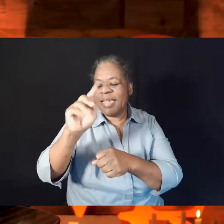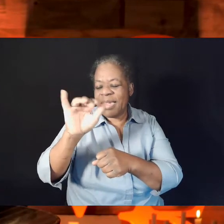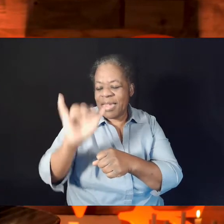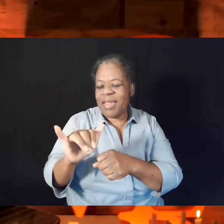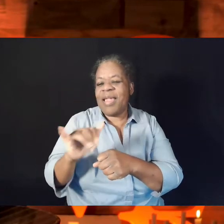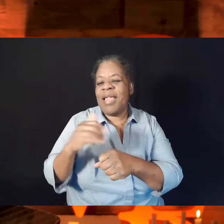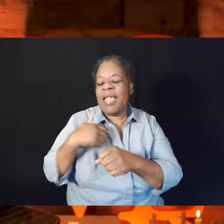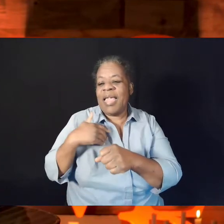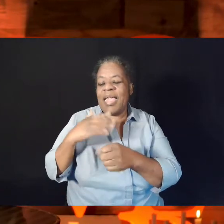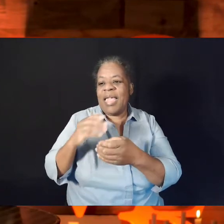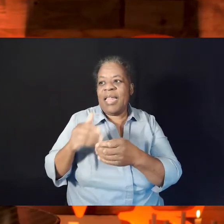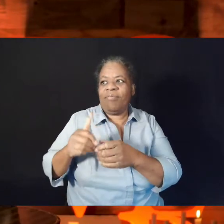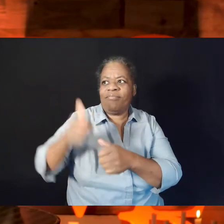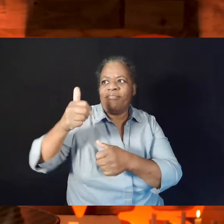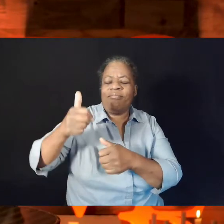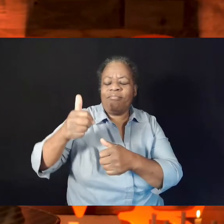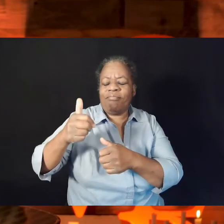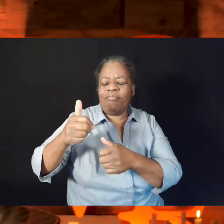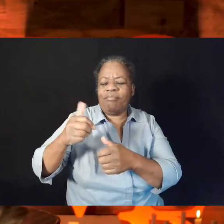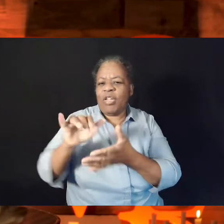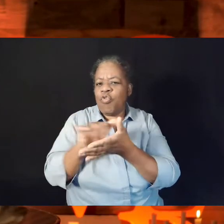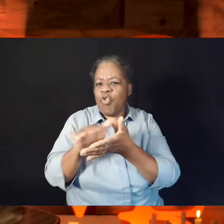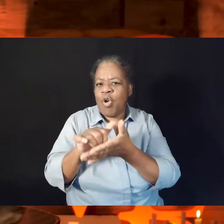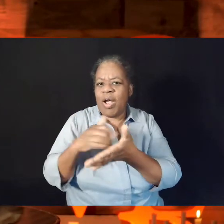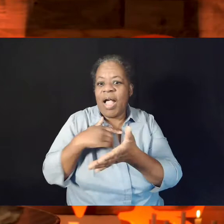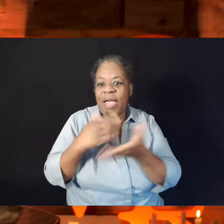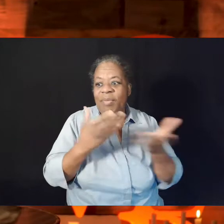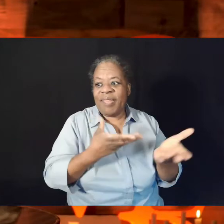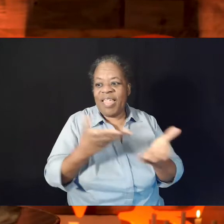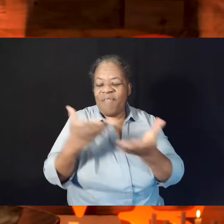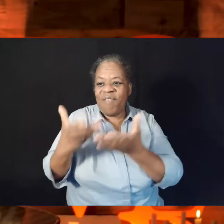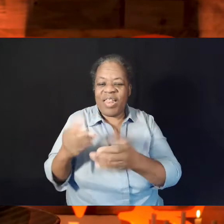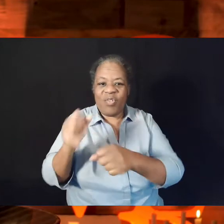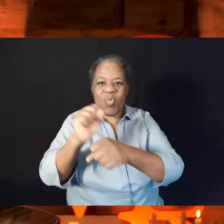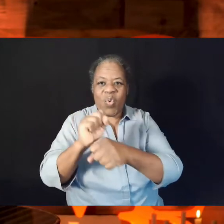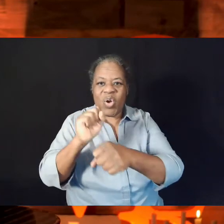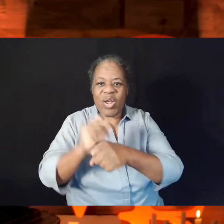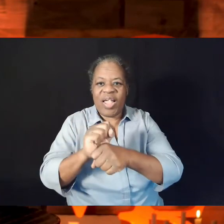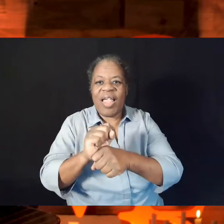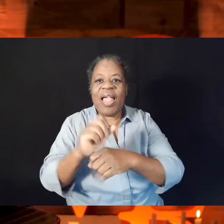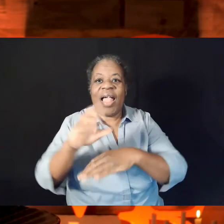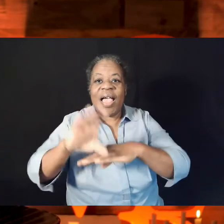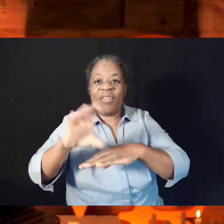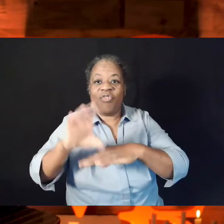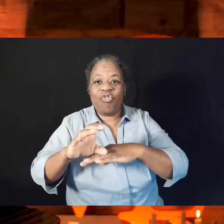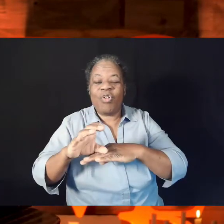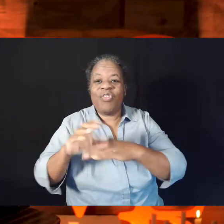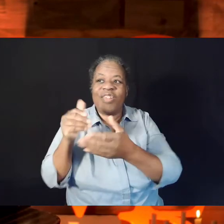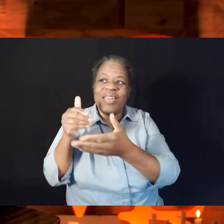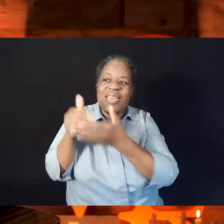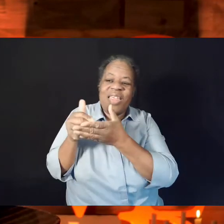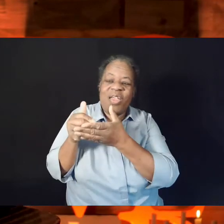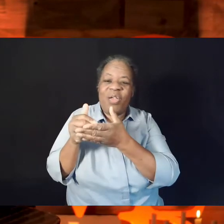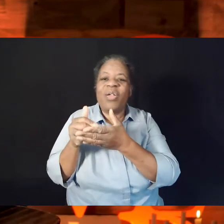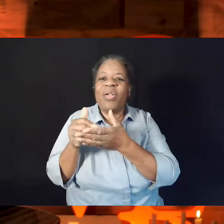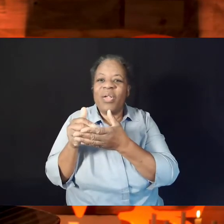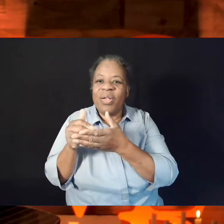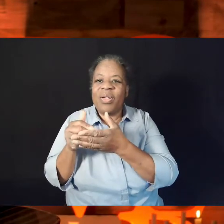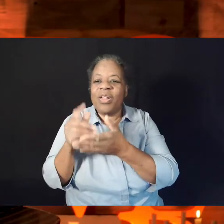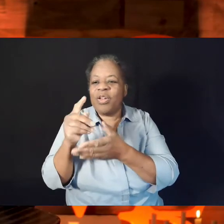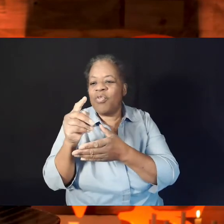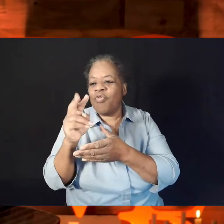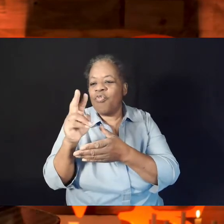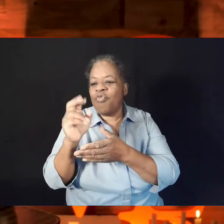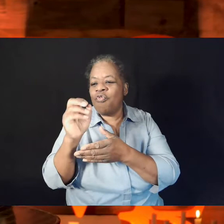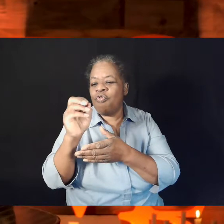of a medium-sized Presbyterian church just outside of Troy. So while John was serving the students at RPI and other